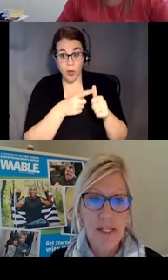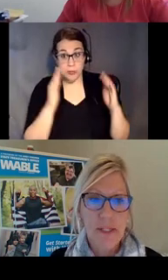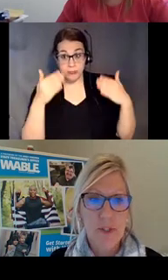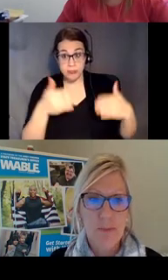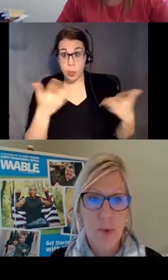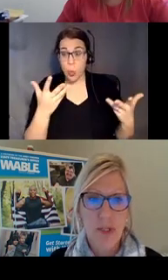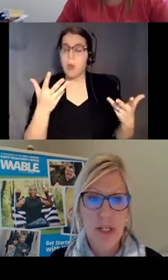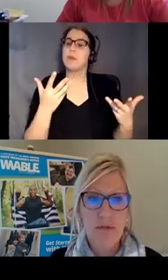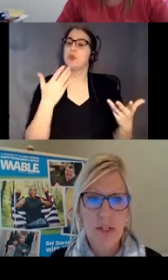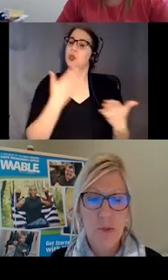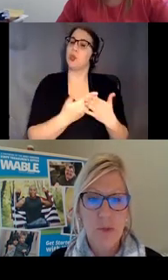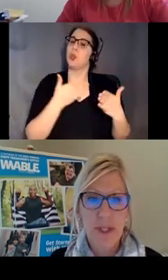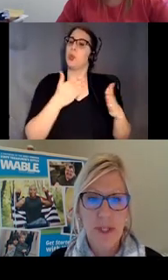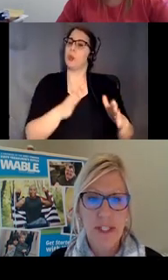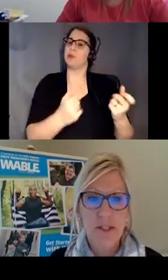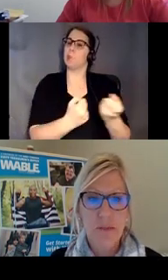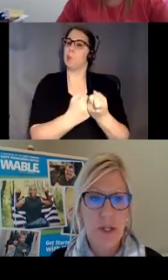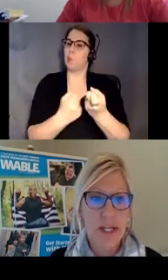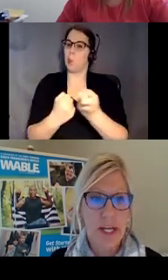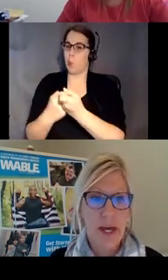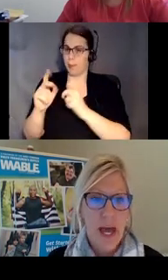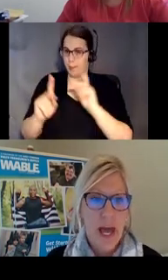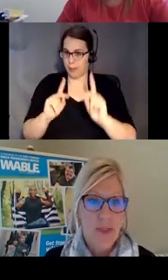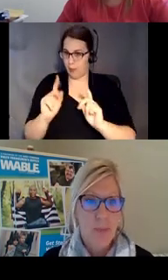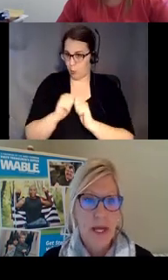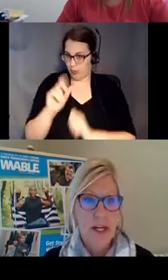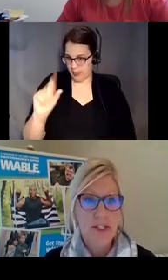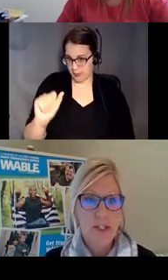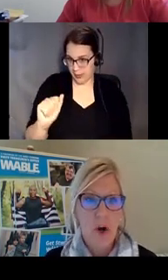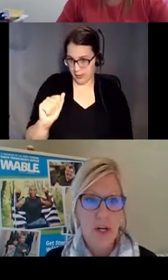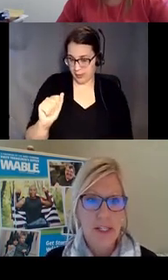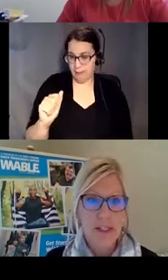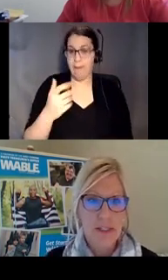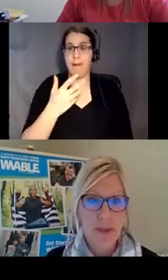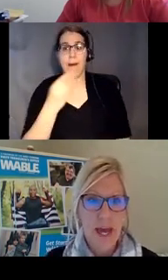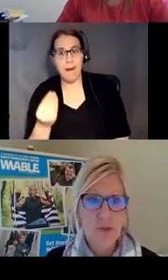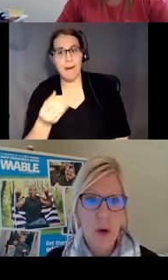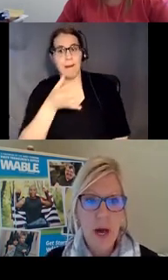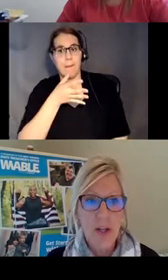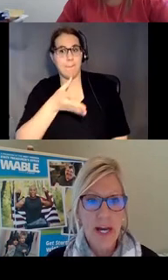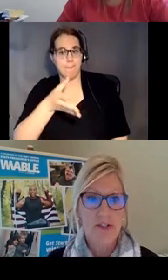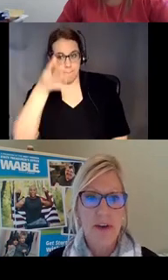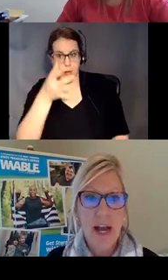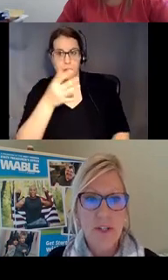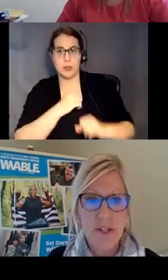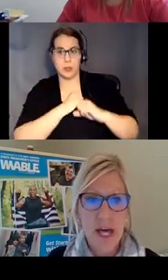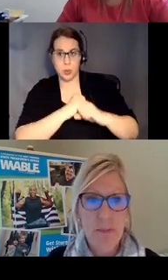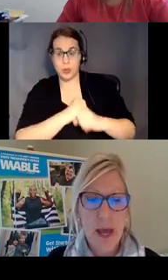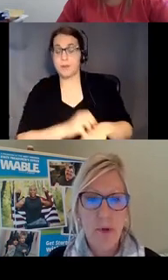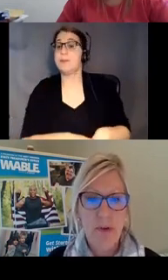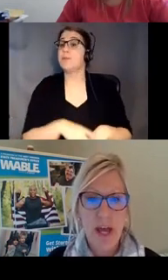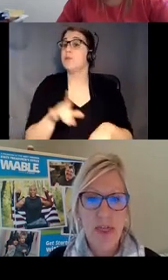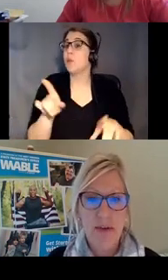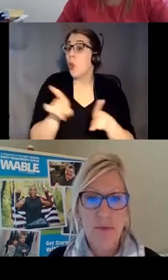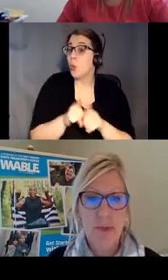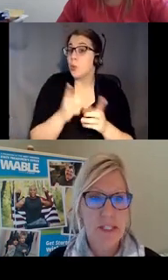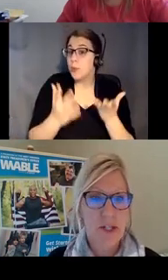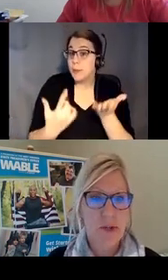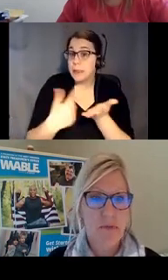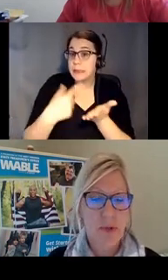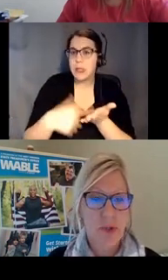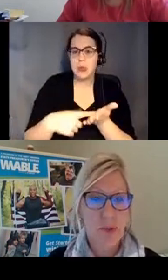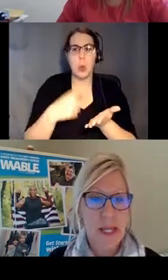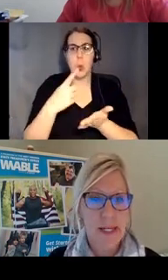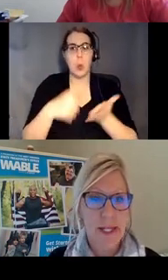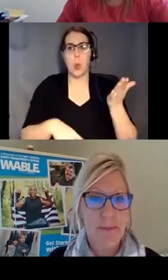practical ways to support individuals with a disability and their parents, guardians, as well as factors that may prevent them from